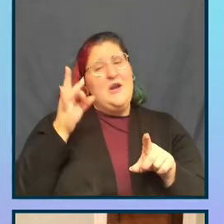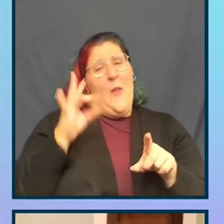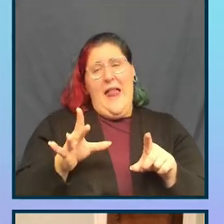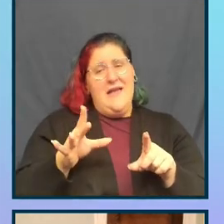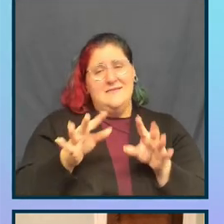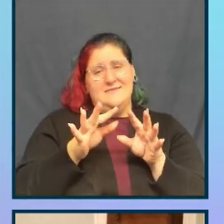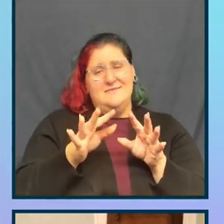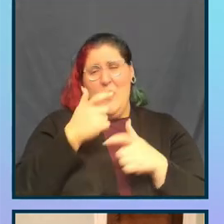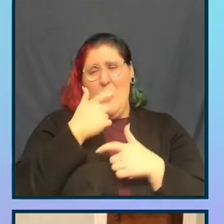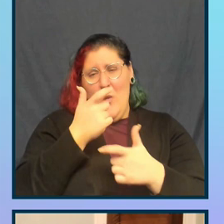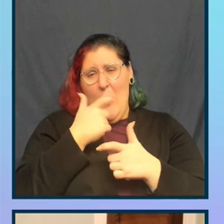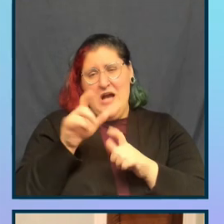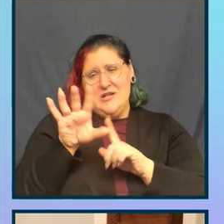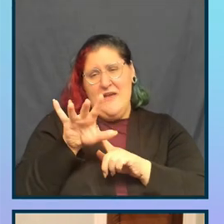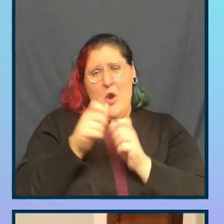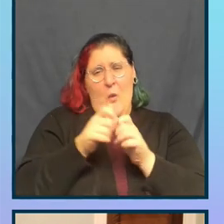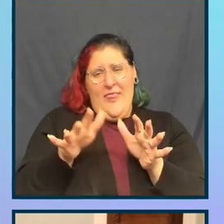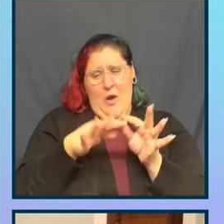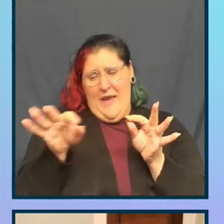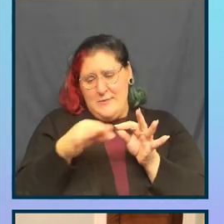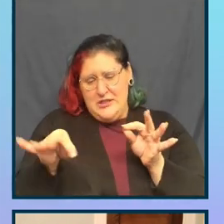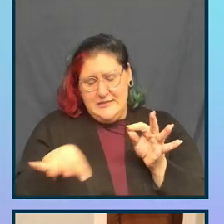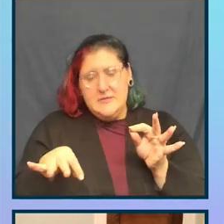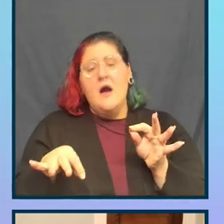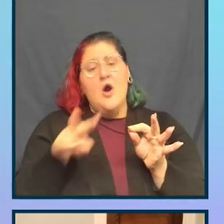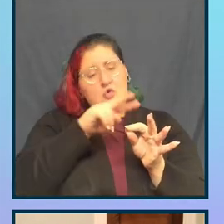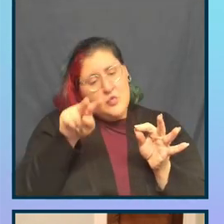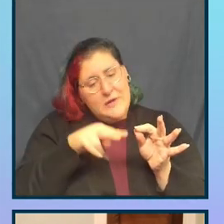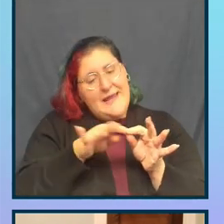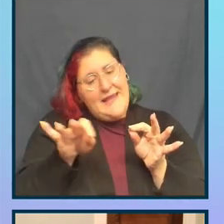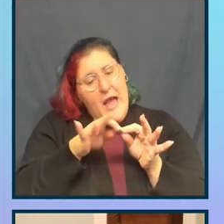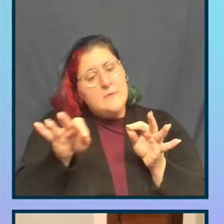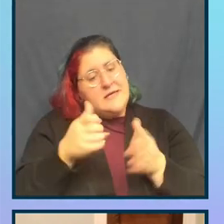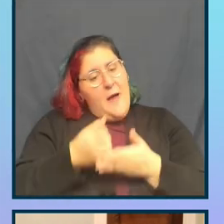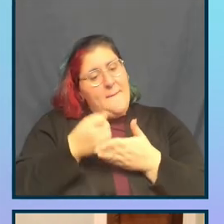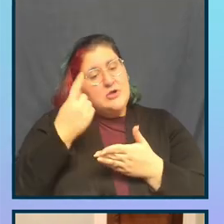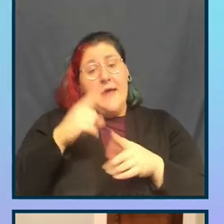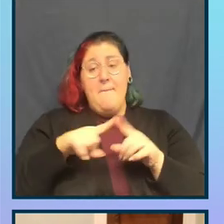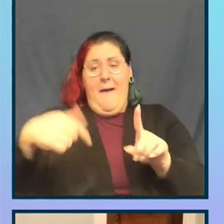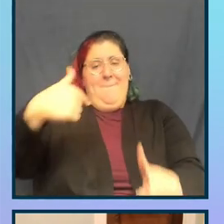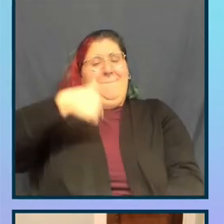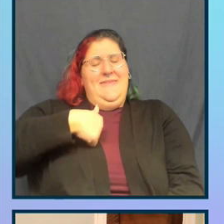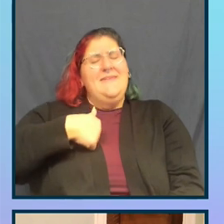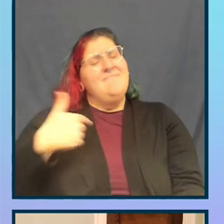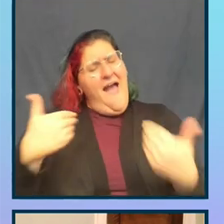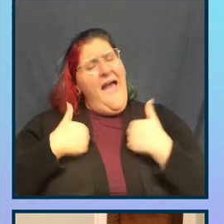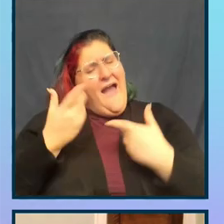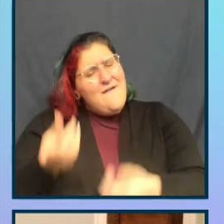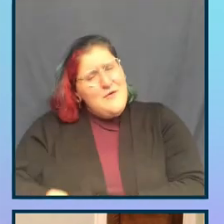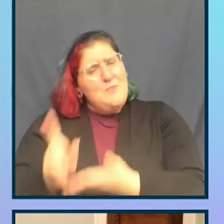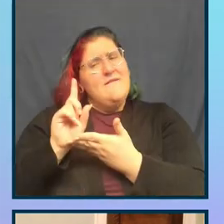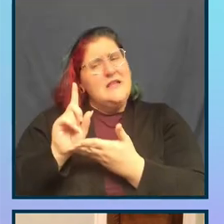captions help me better understand all the words. But I am privileged. I can use a mouse if I need